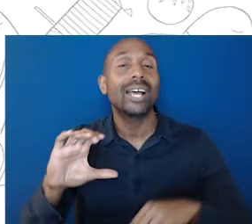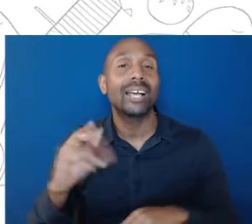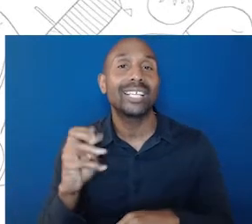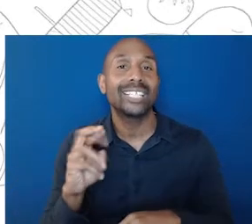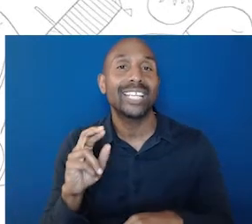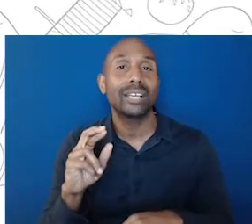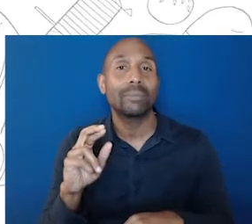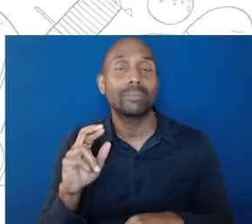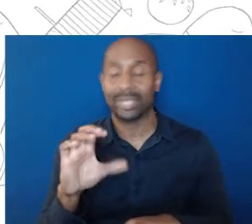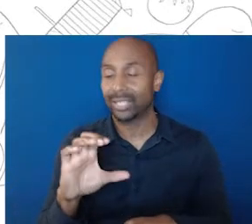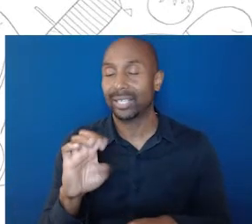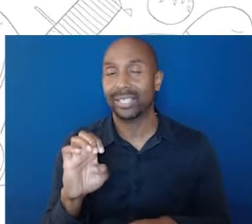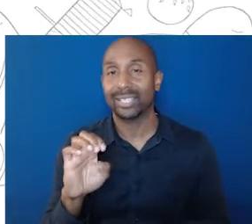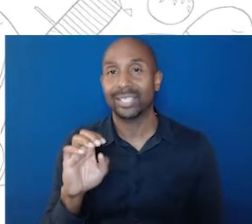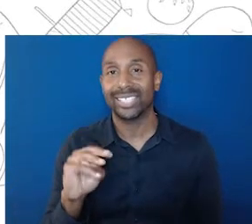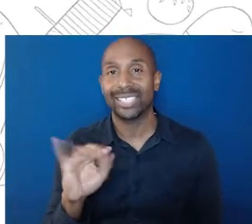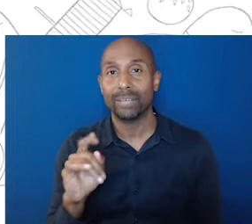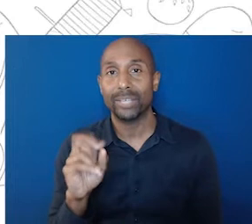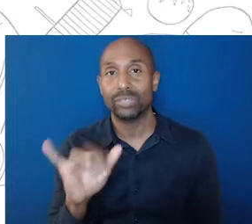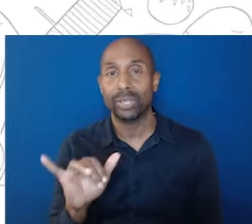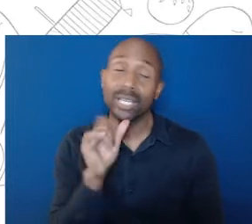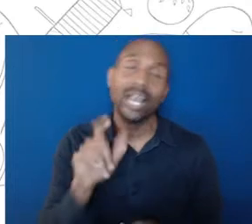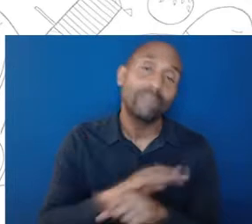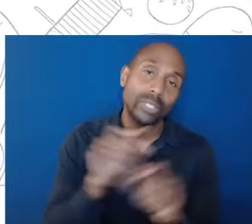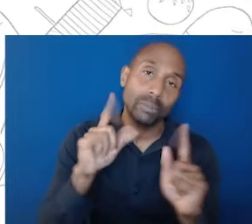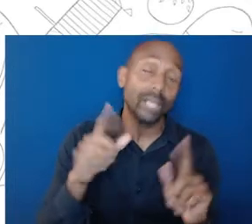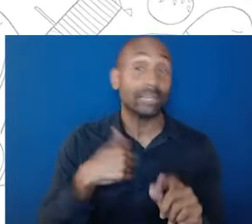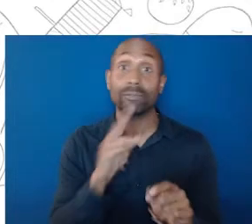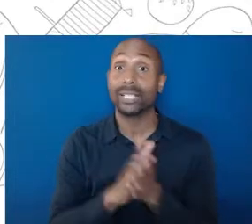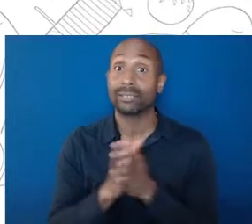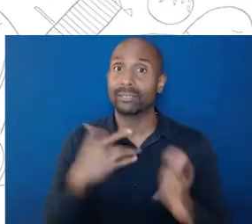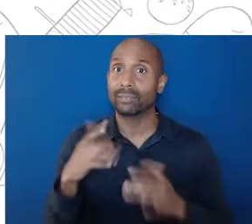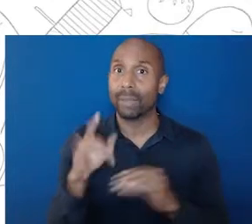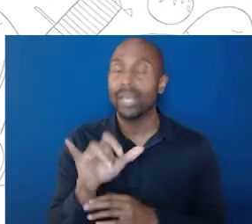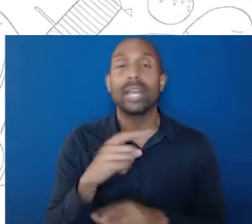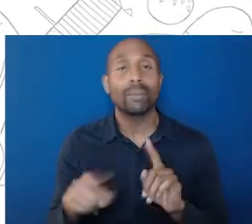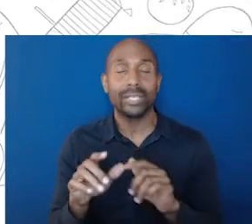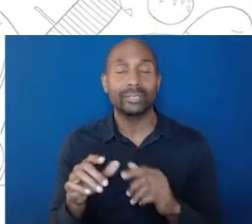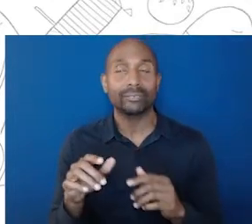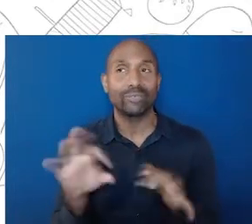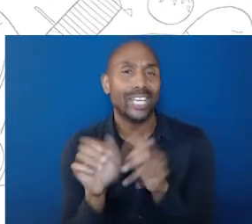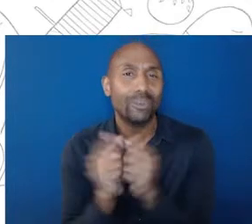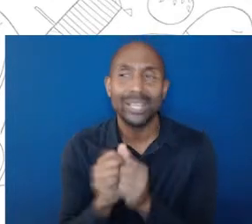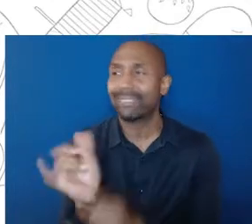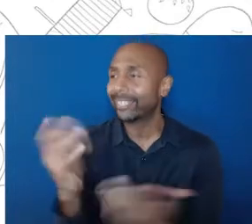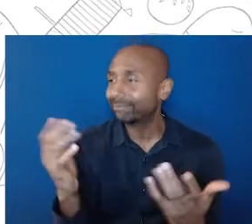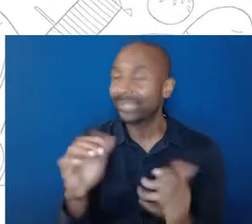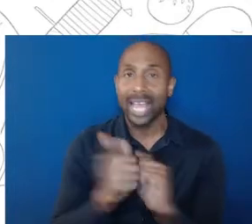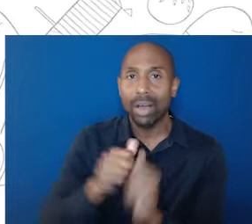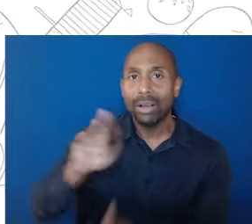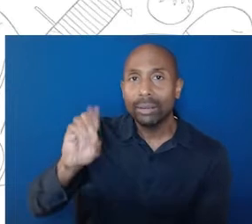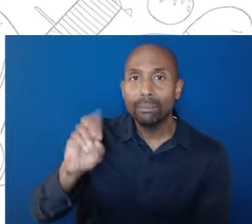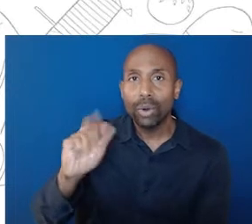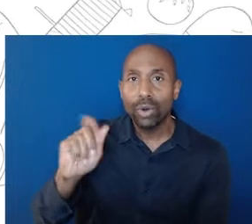think that didn't fully surprise me. It's something I was really excited for. But when it comes down to how the borax is, you know,